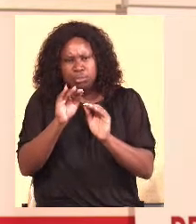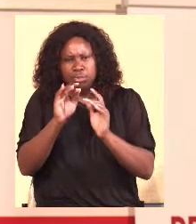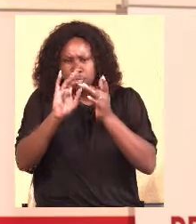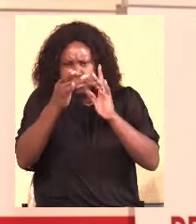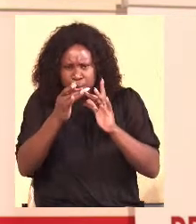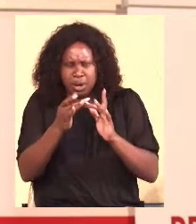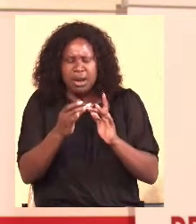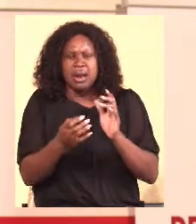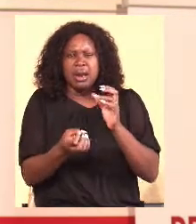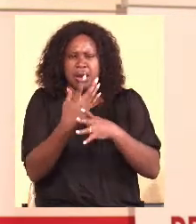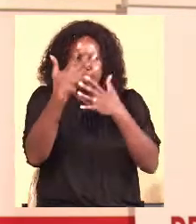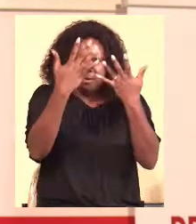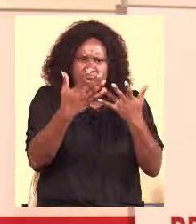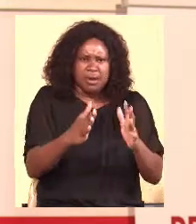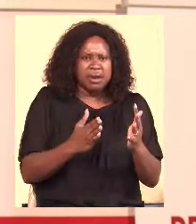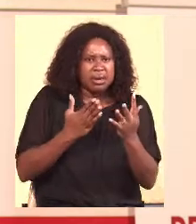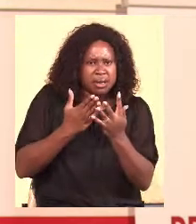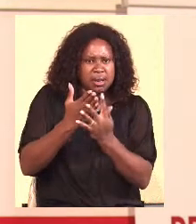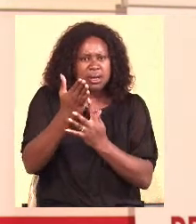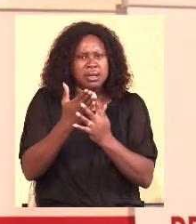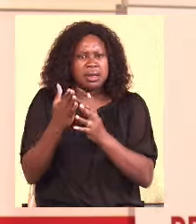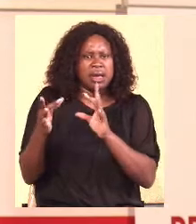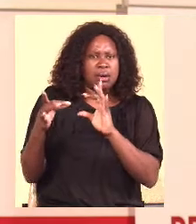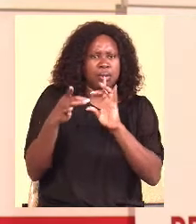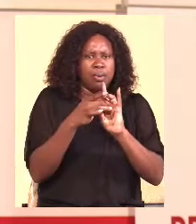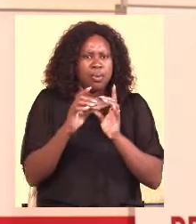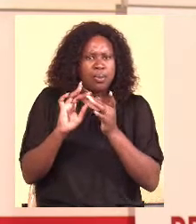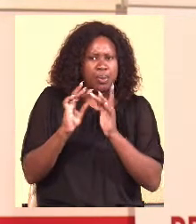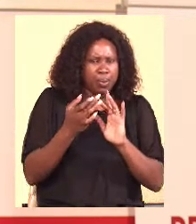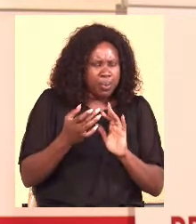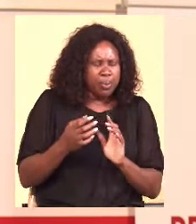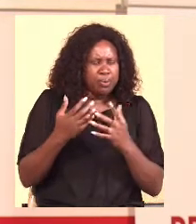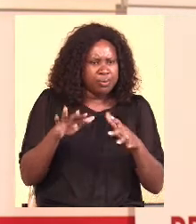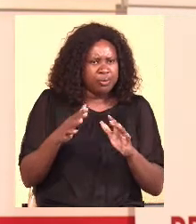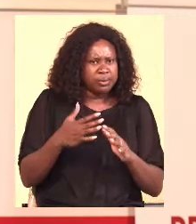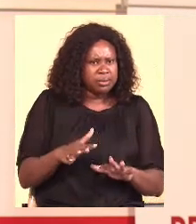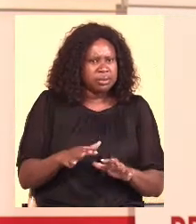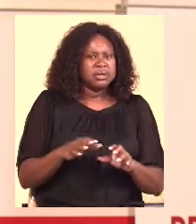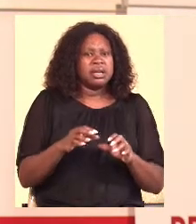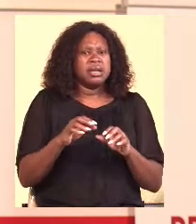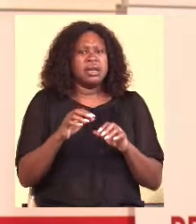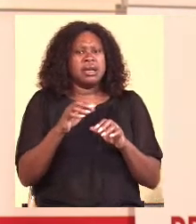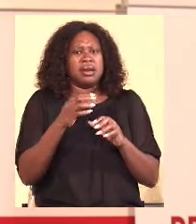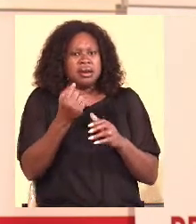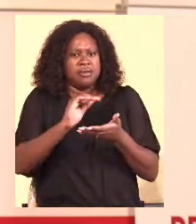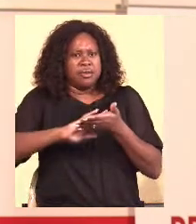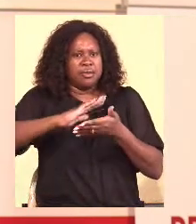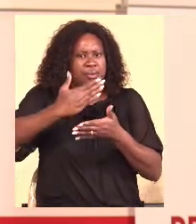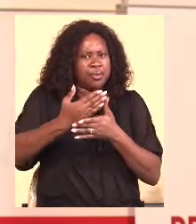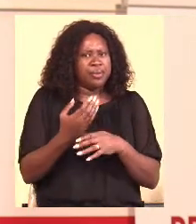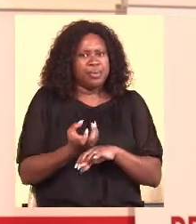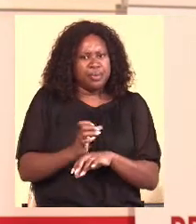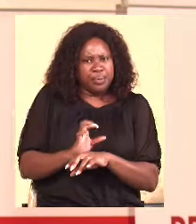have established access, connectivity, and possession of the necessary electronic equipment and